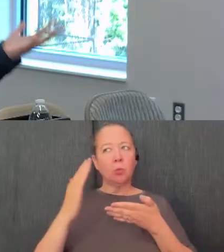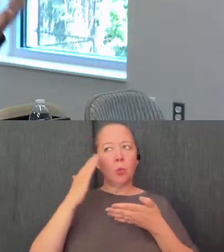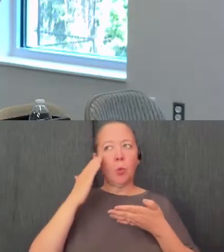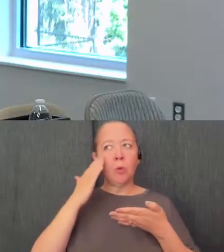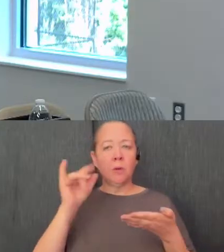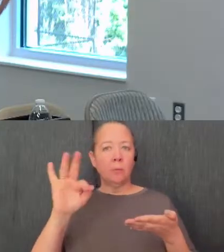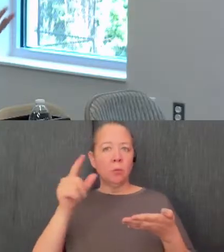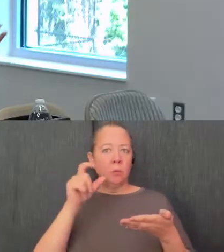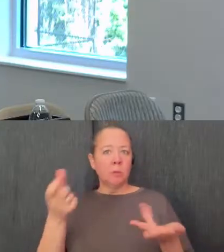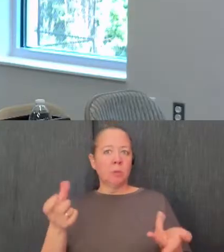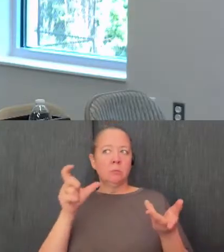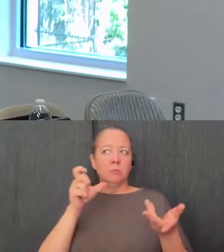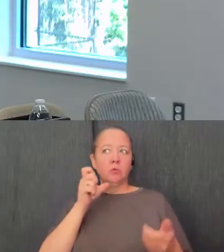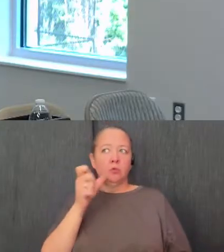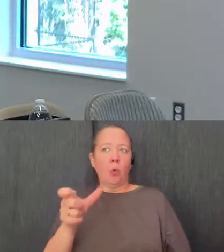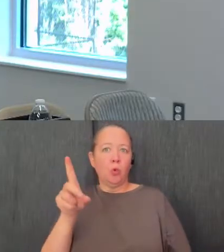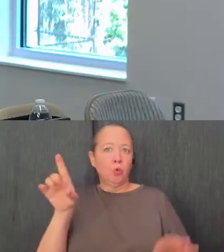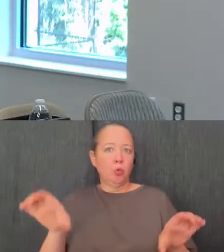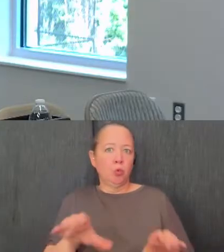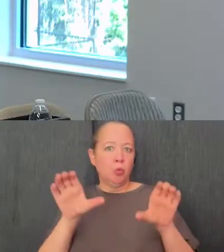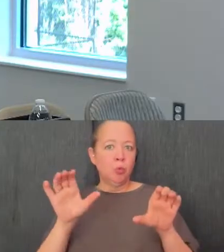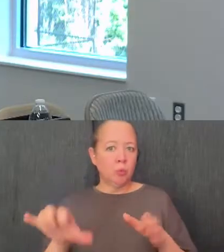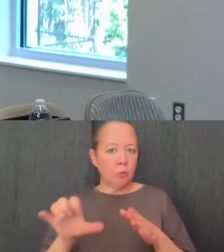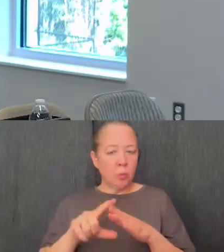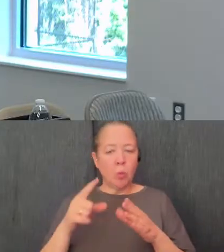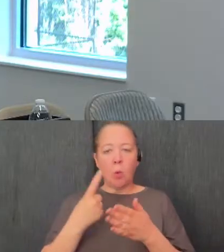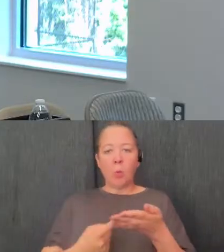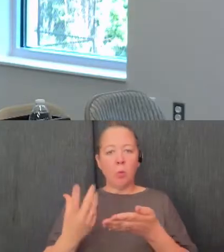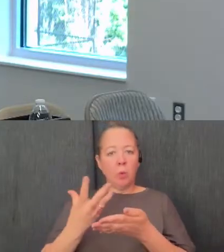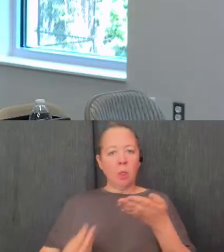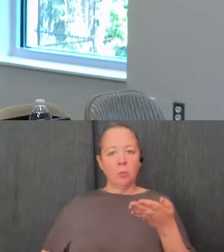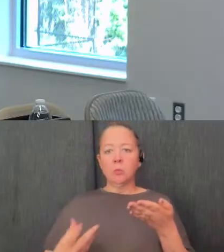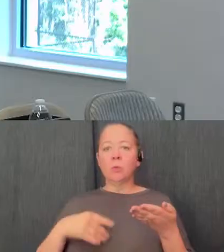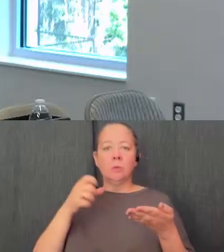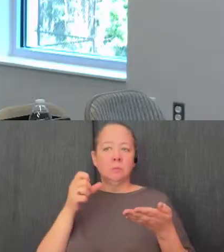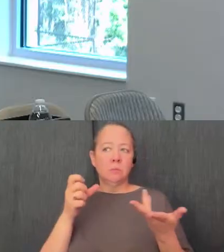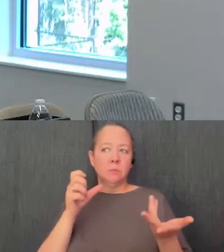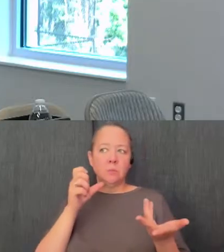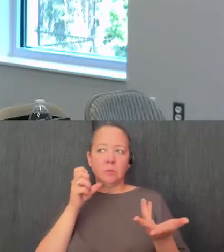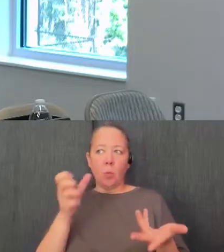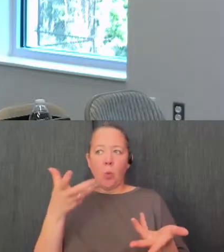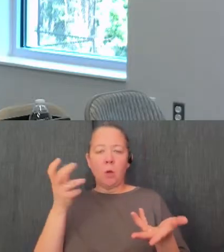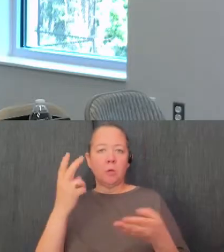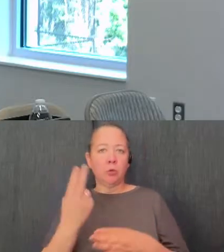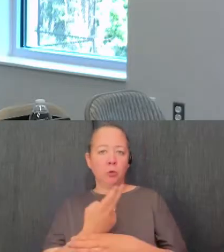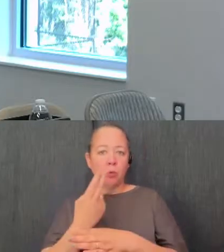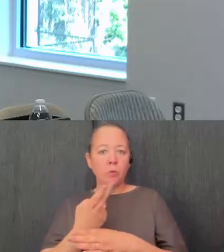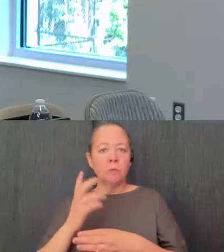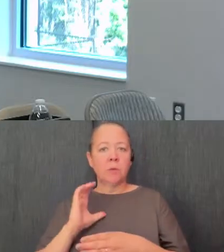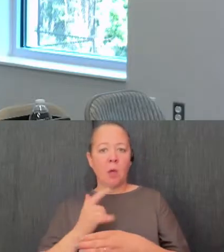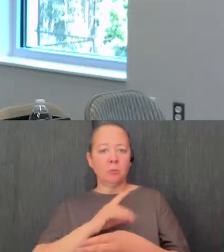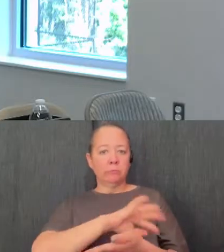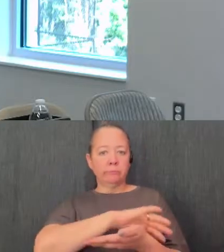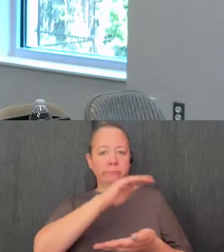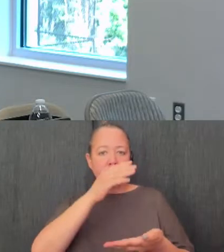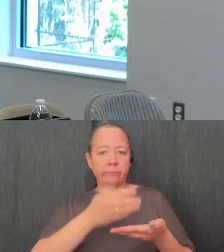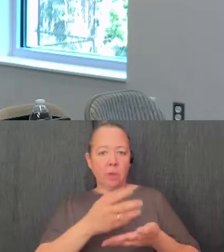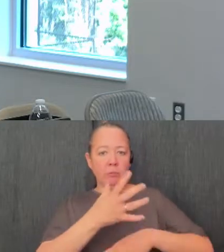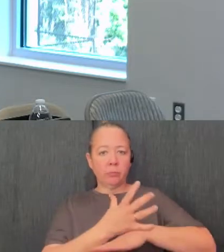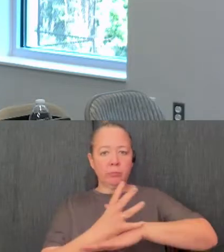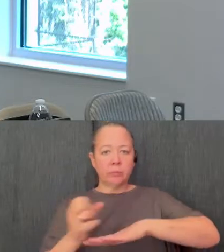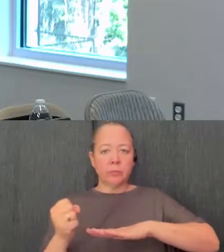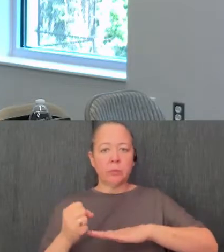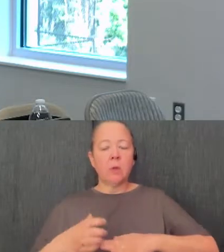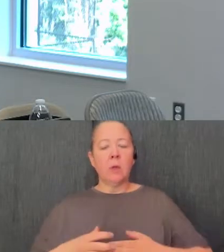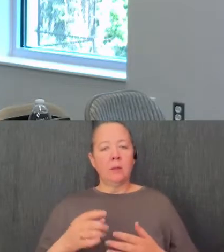losing? Assuming we don't want to use up our fund balance, assuming we don't want and aren't able to have an unbalanced budget. So that's question number 1. And if that doesn't